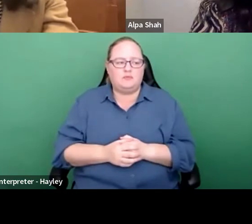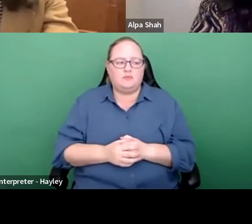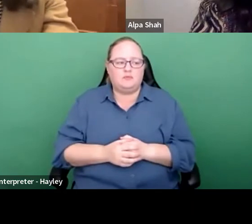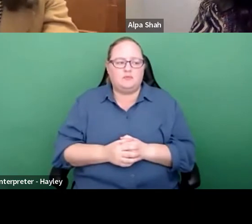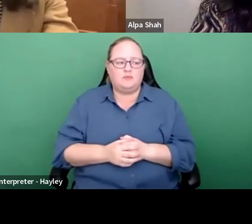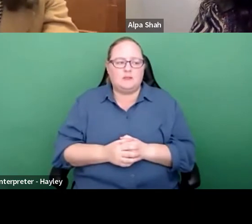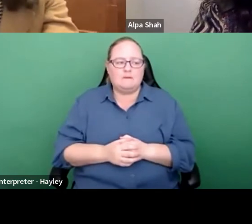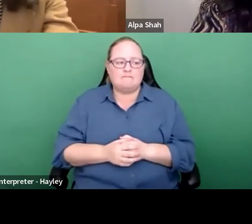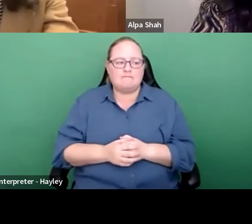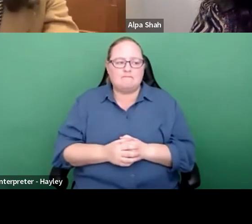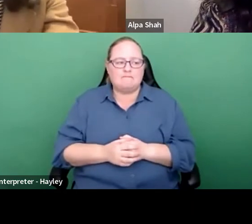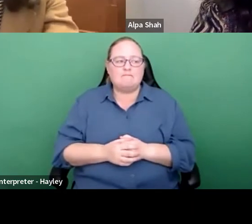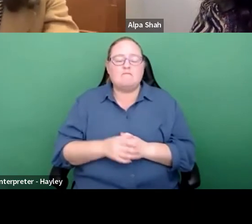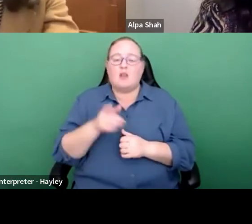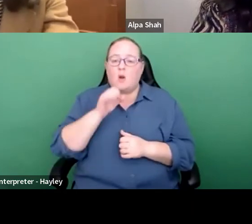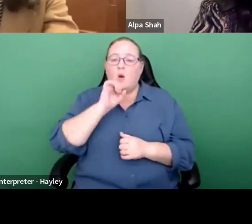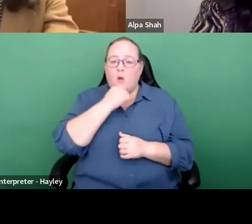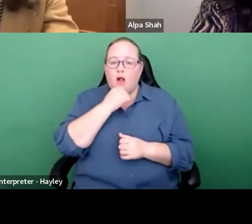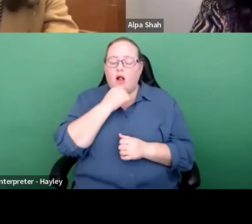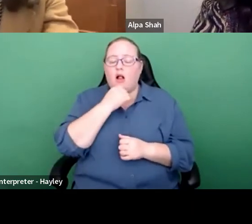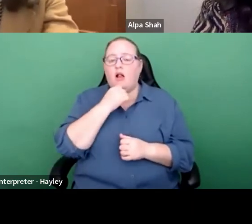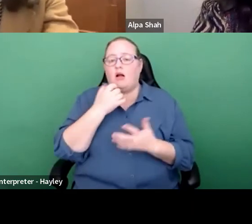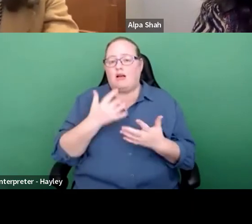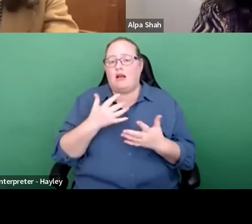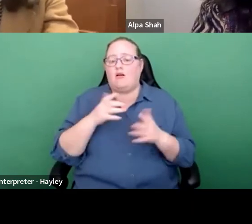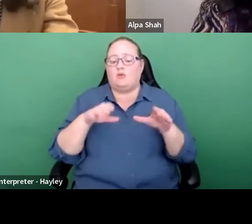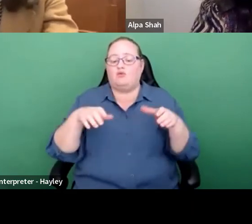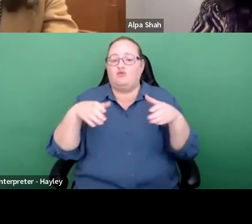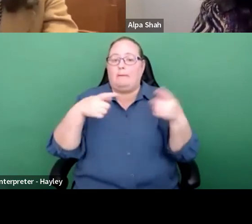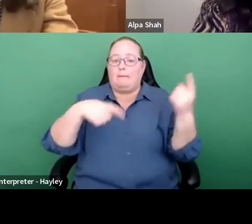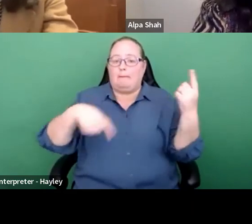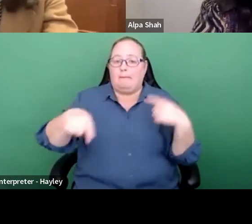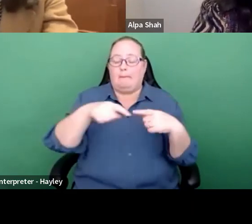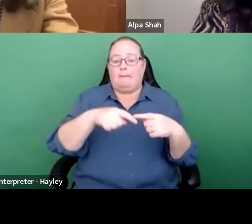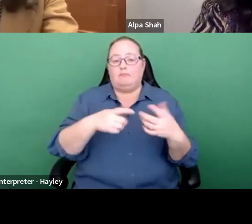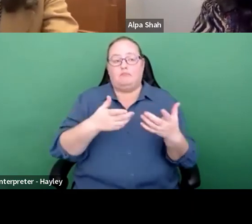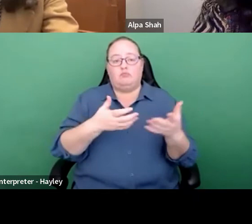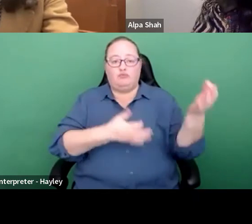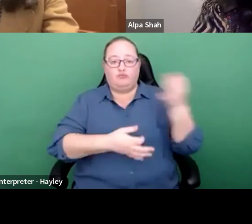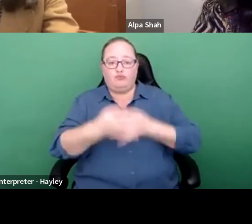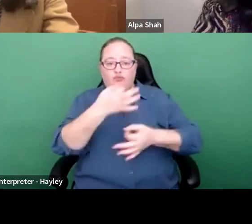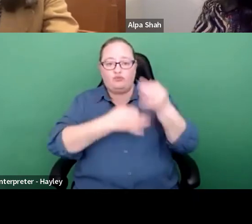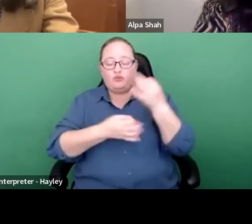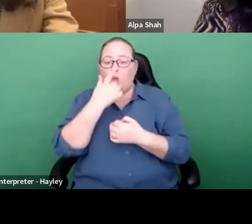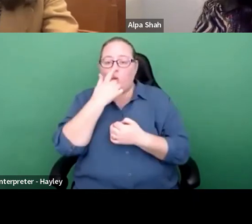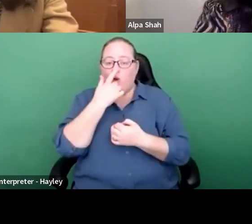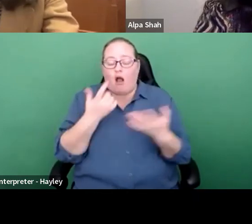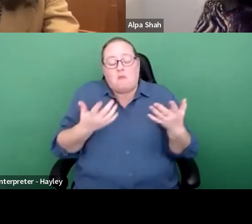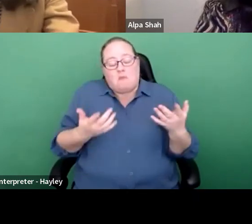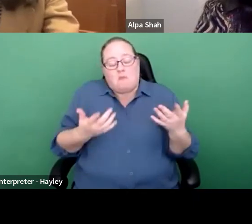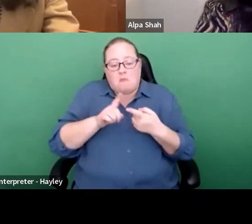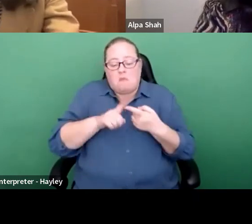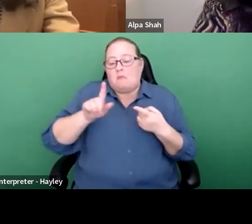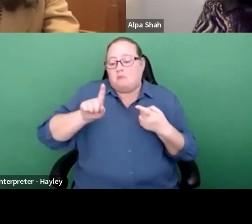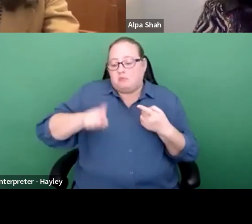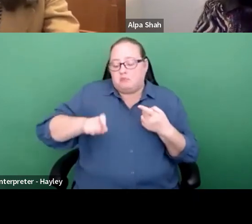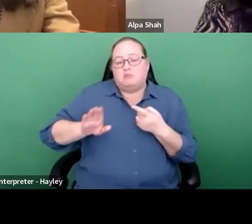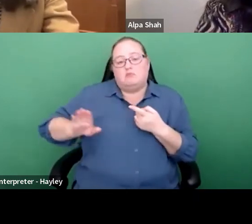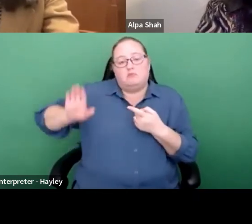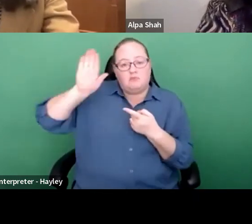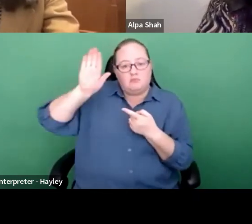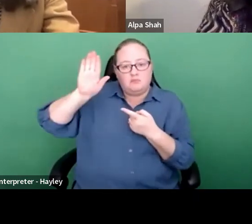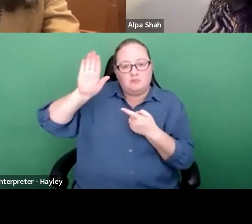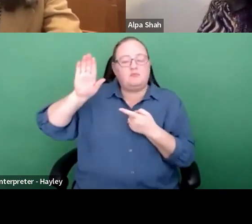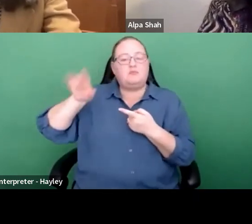our seminar, to our group for questions. You can raise your hand using the raise hand